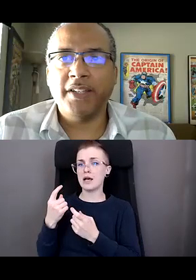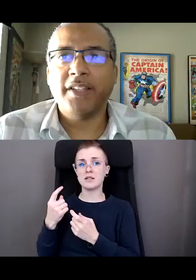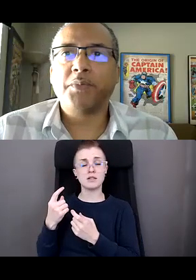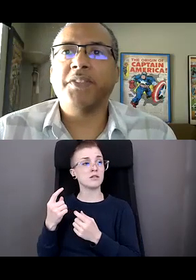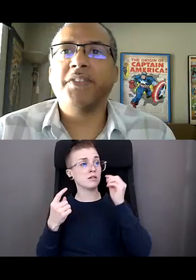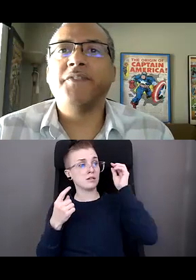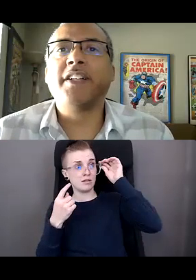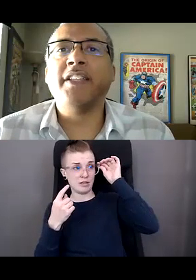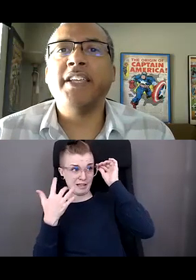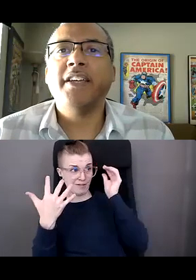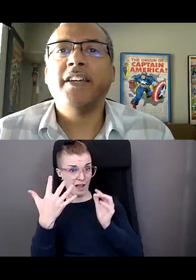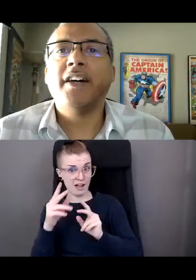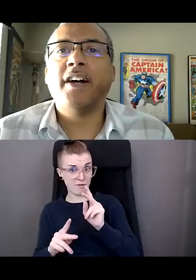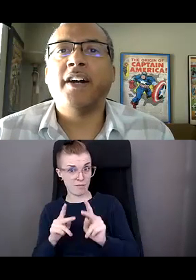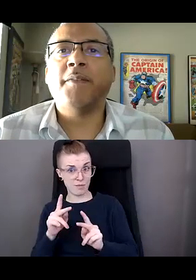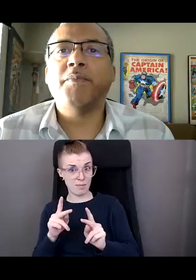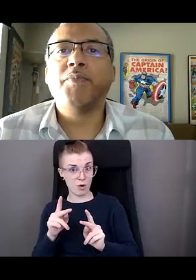be specifically